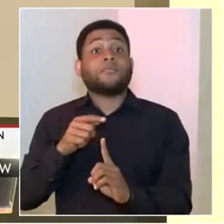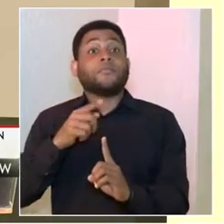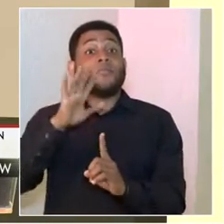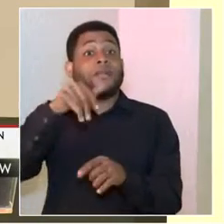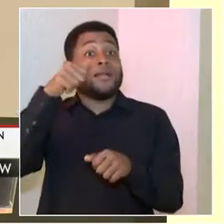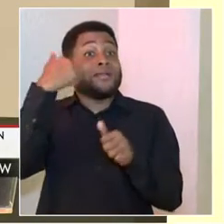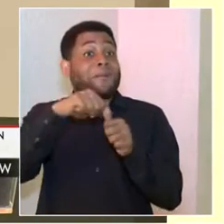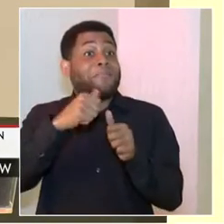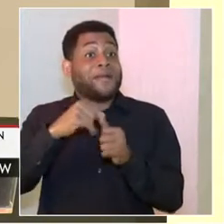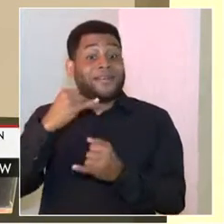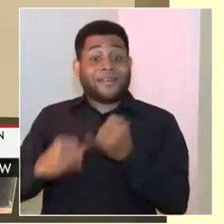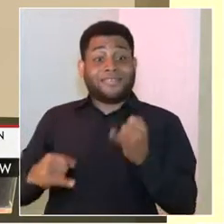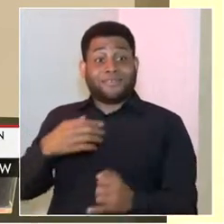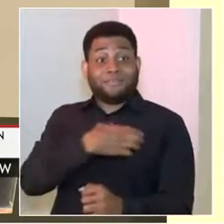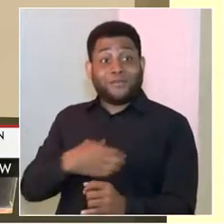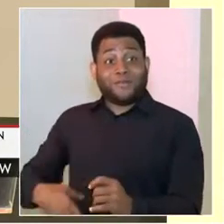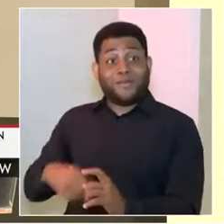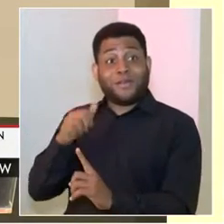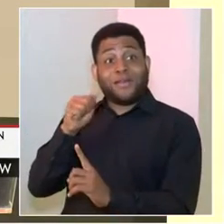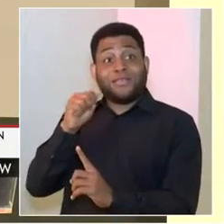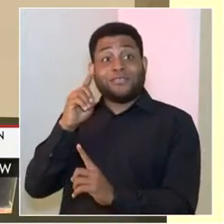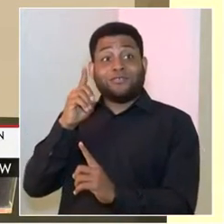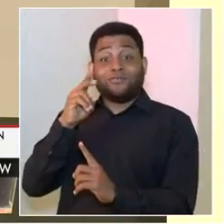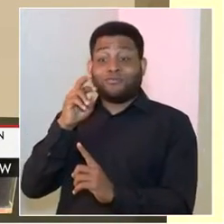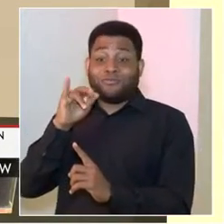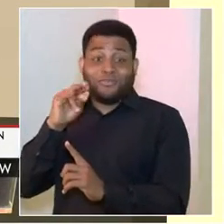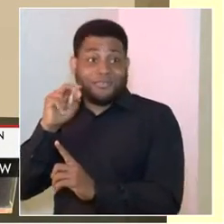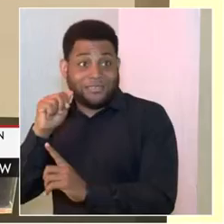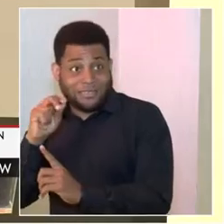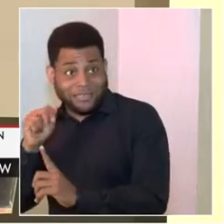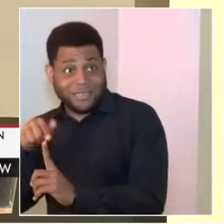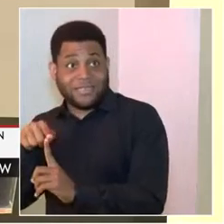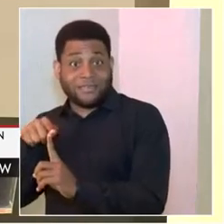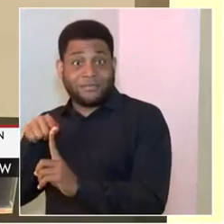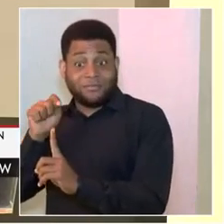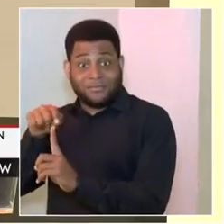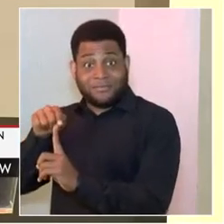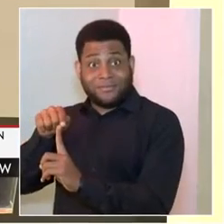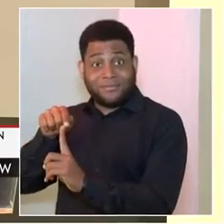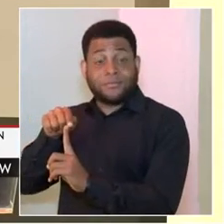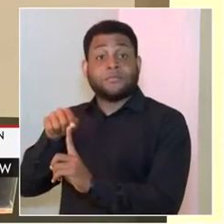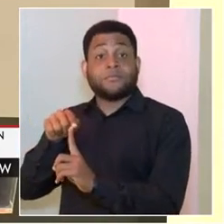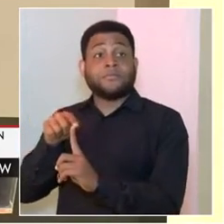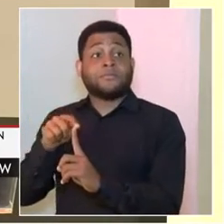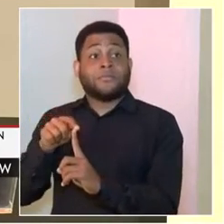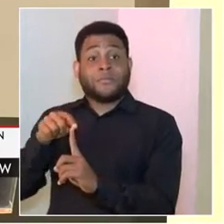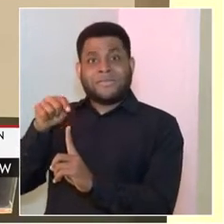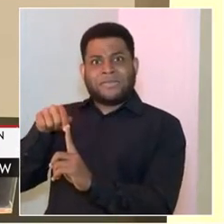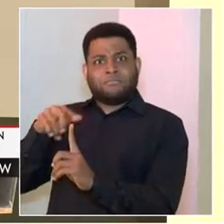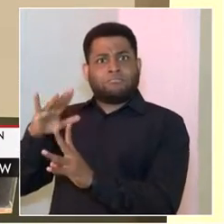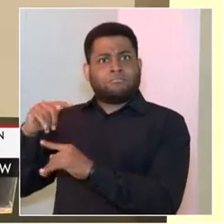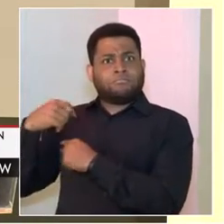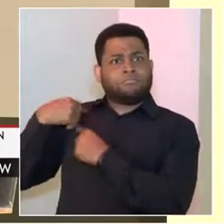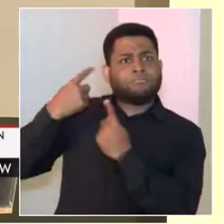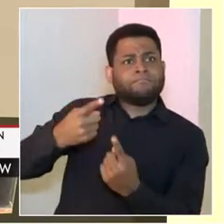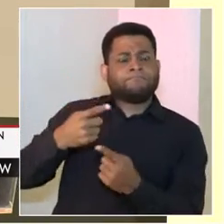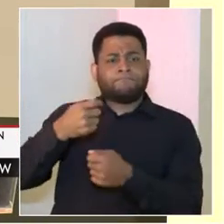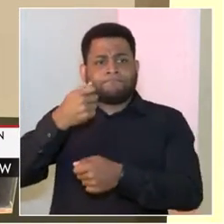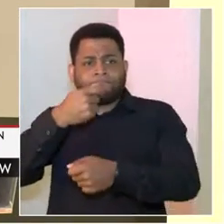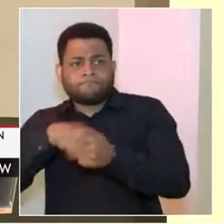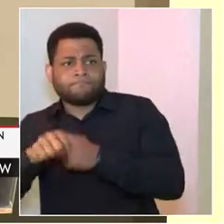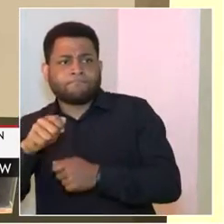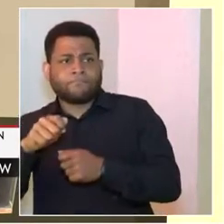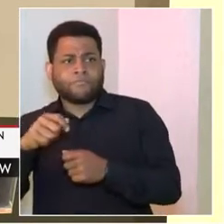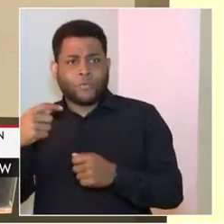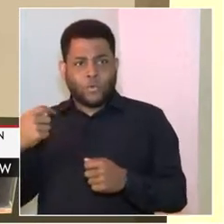Fenty. And even then, we made tough decisions. But since then, we've been growing, and we've been growing fast.